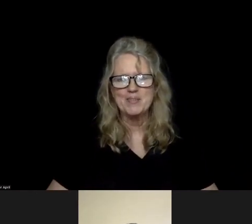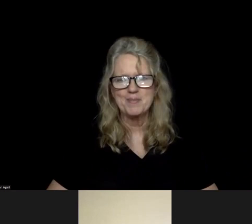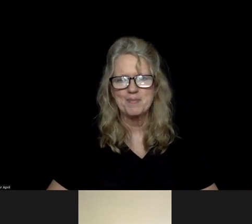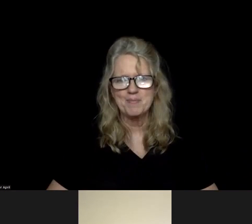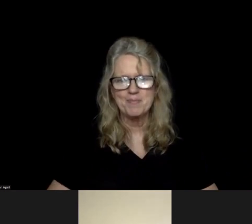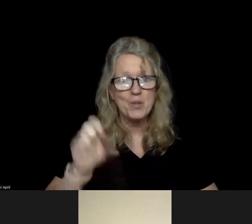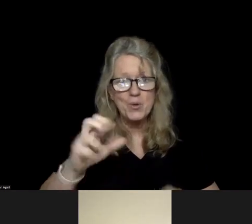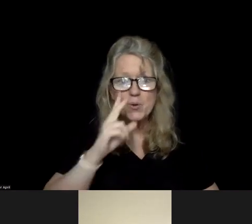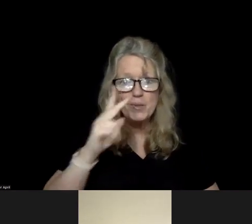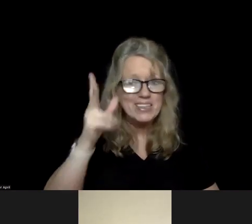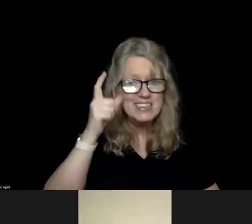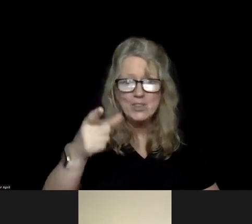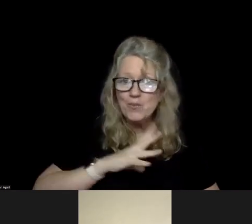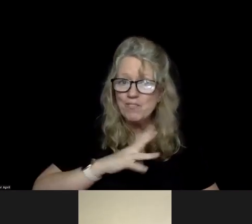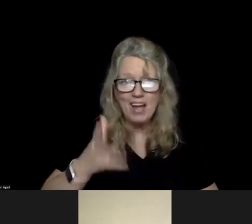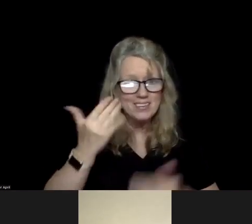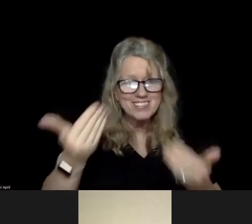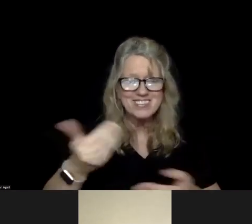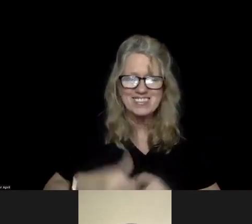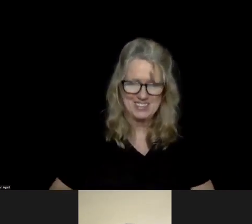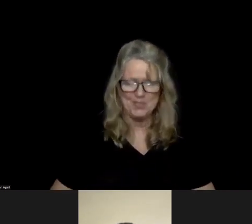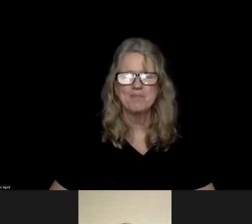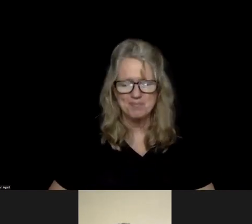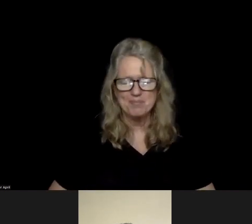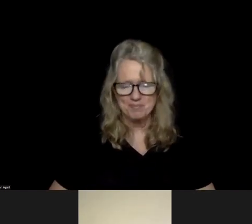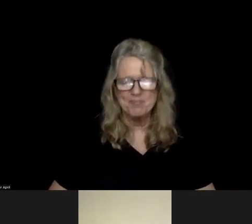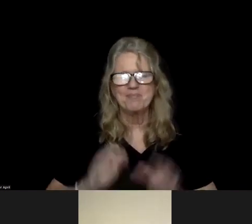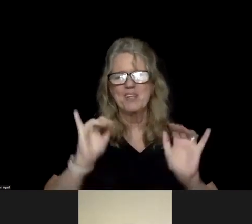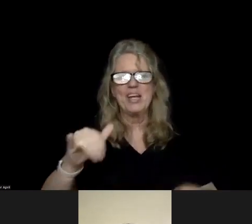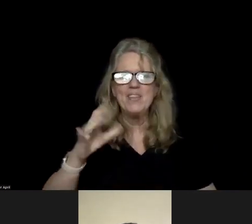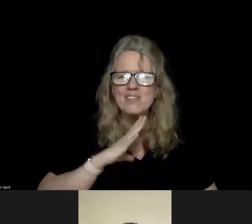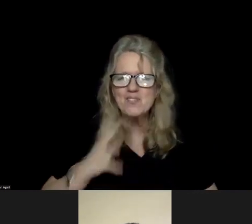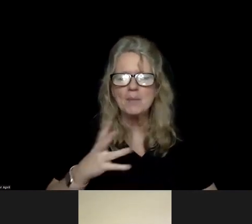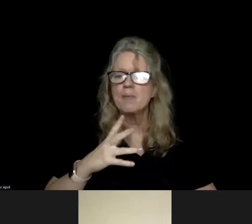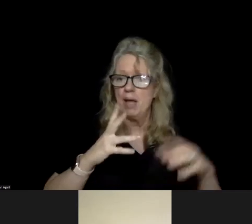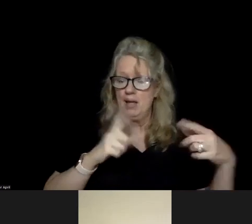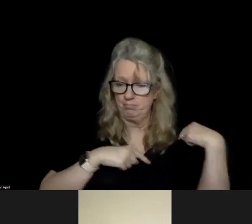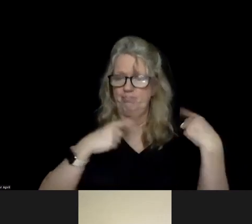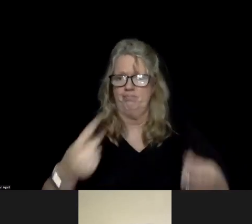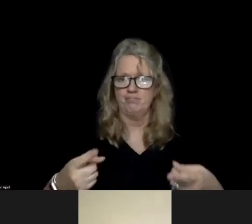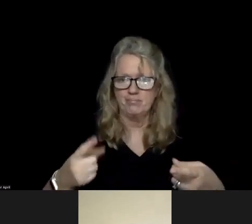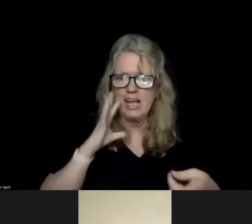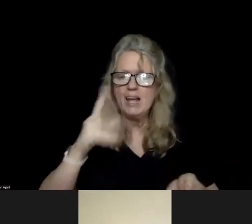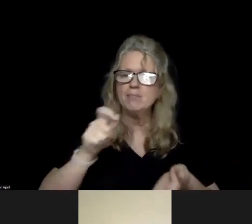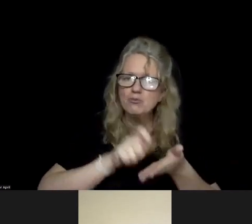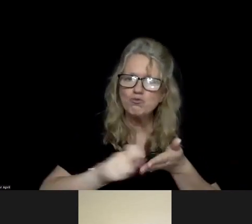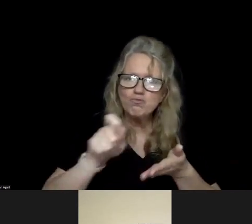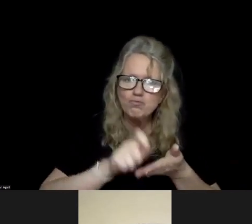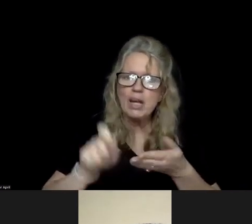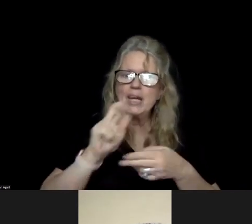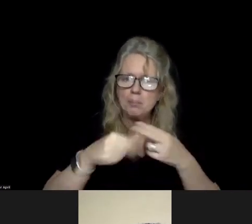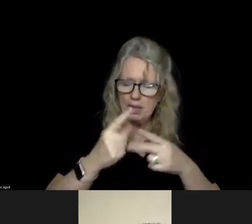We can see you and hear you just fine. Okay, that's fine. But I've been, as I said, I've been writing about living